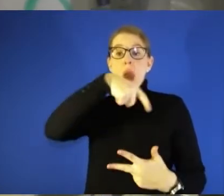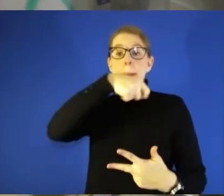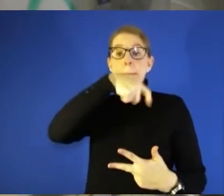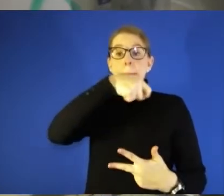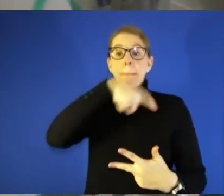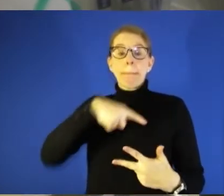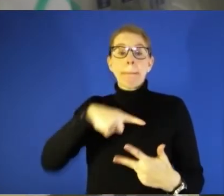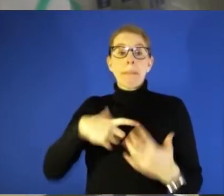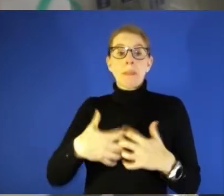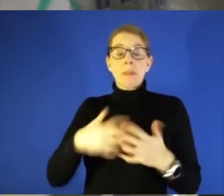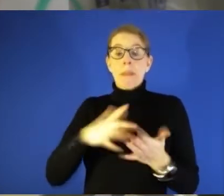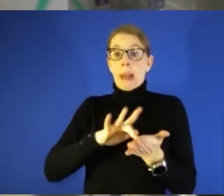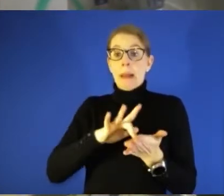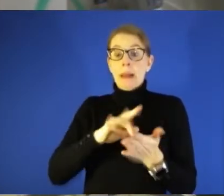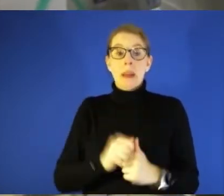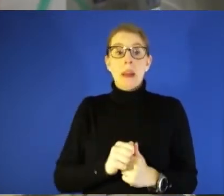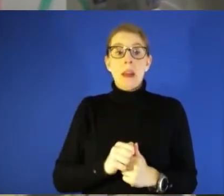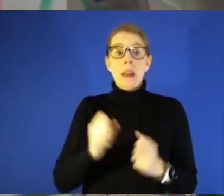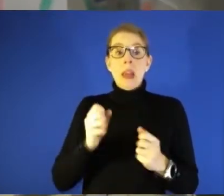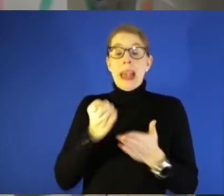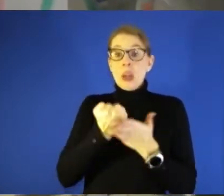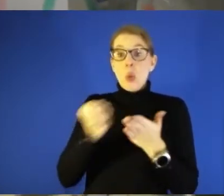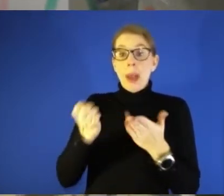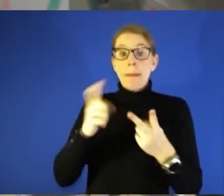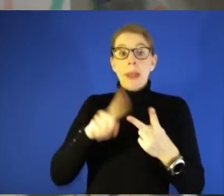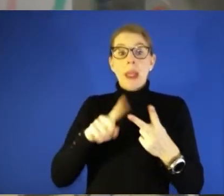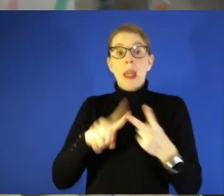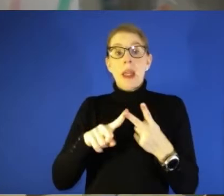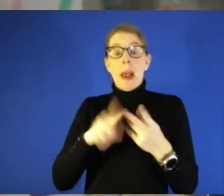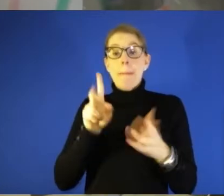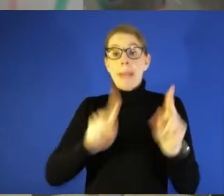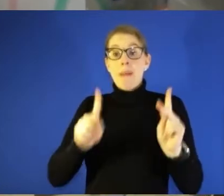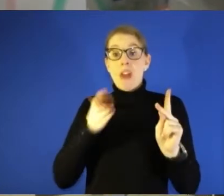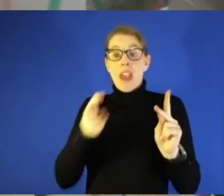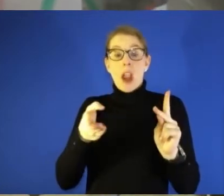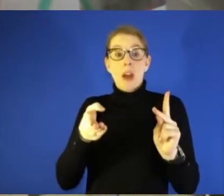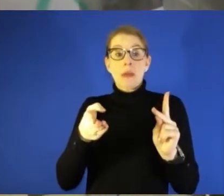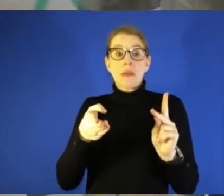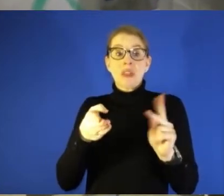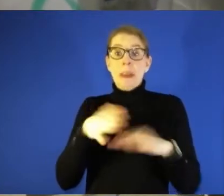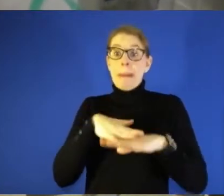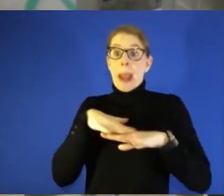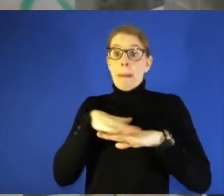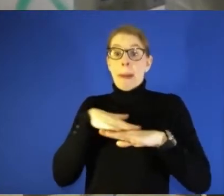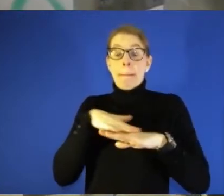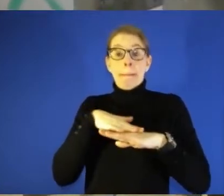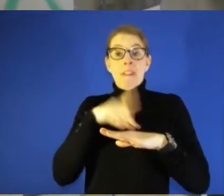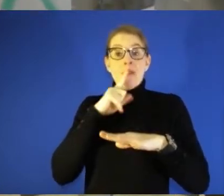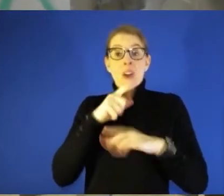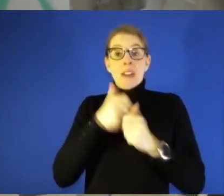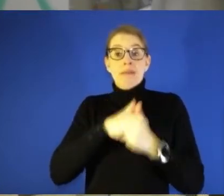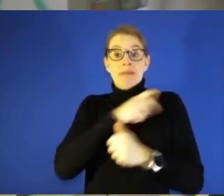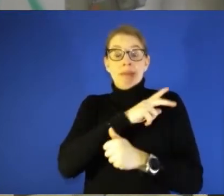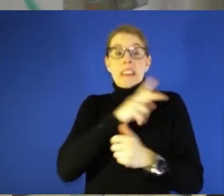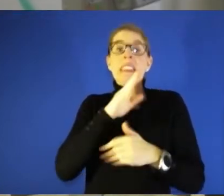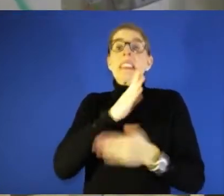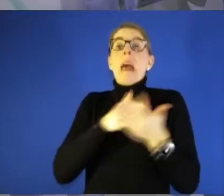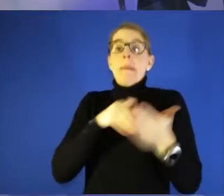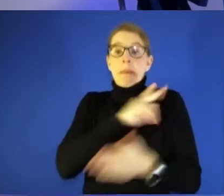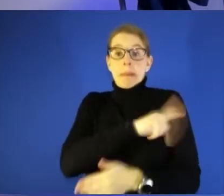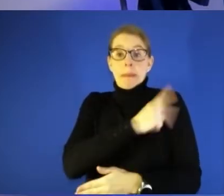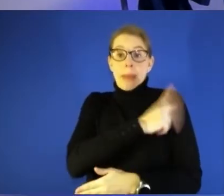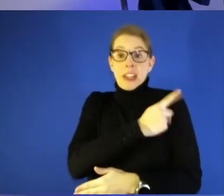equipment and the amount of people there is on the low end of what some patients require in terms of their care. All right, I